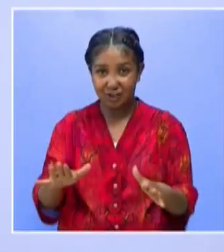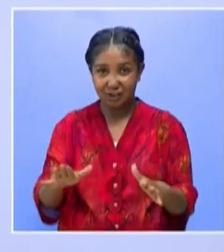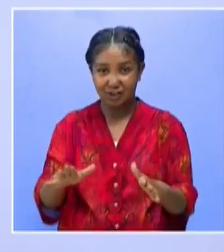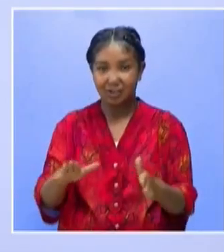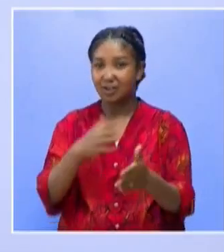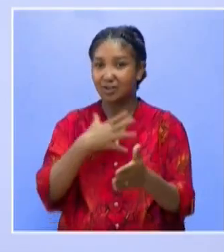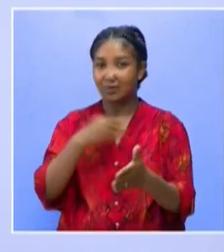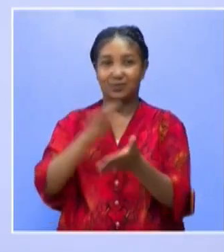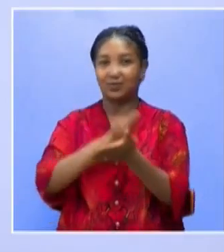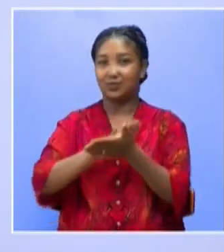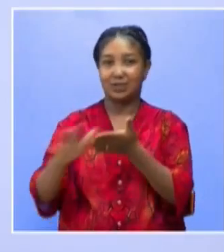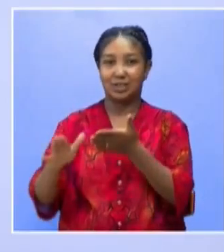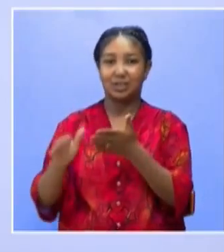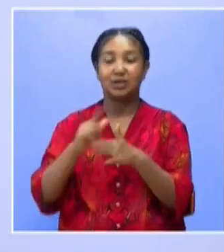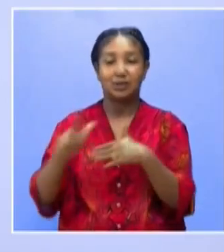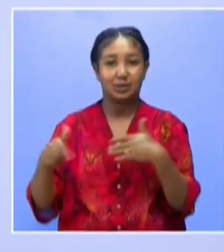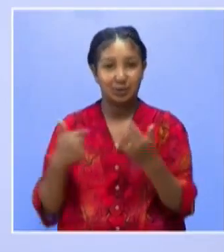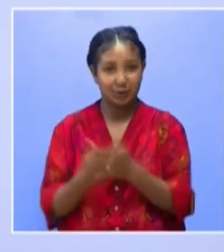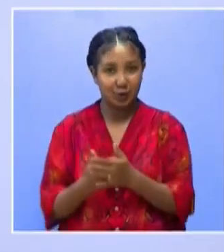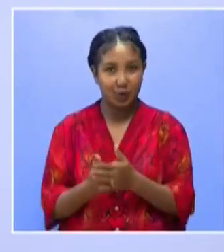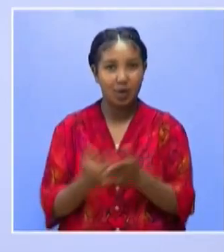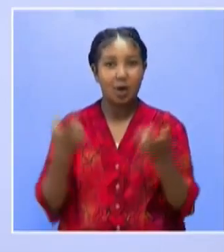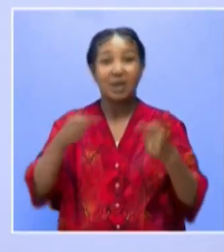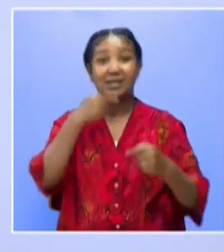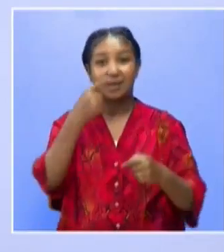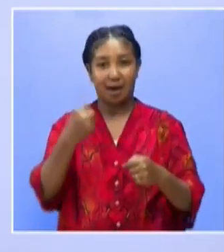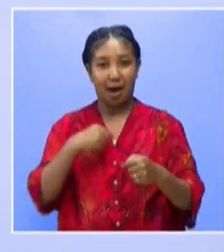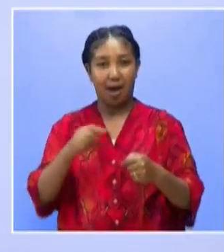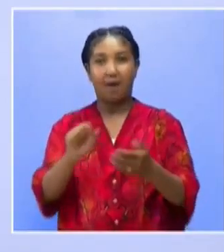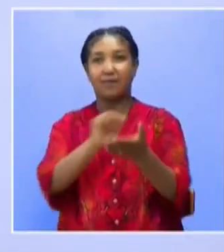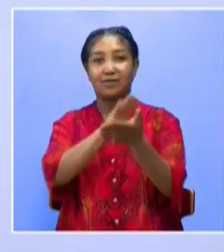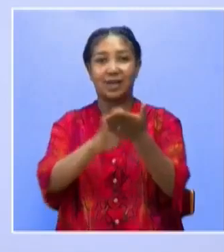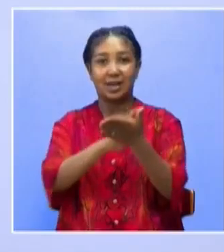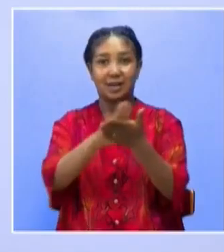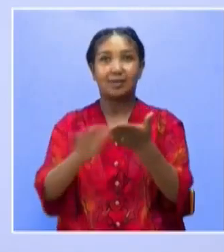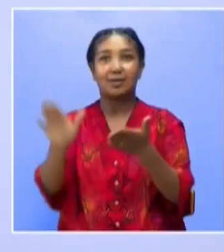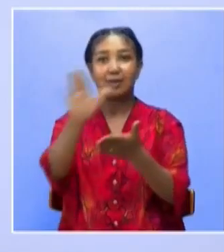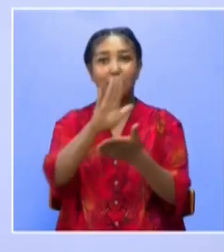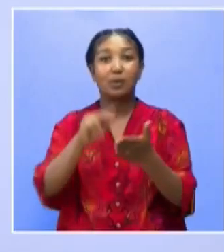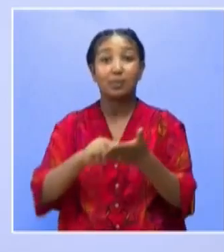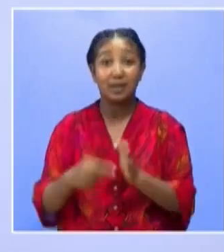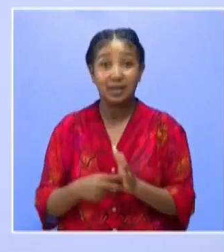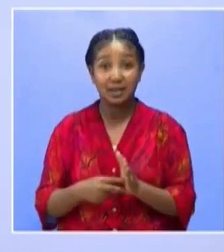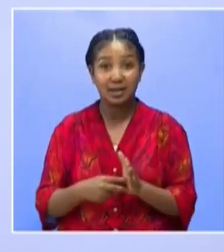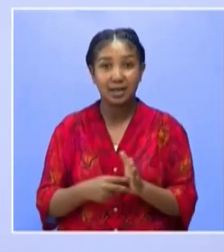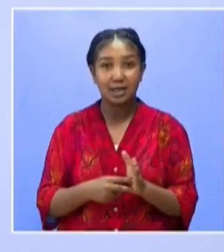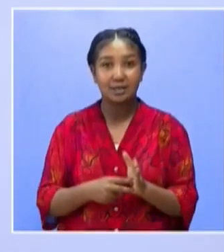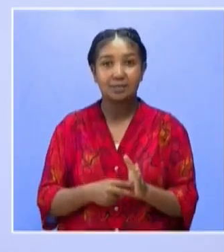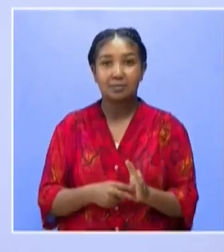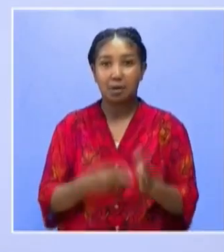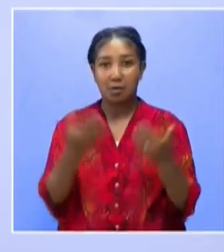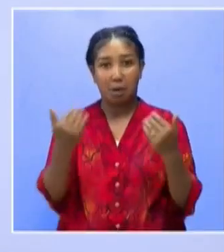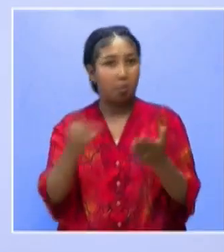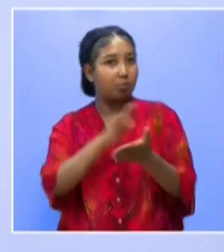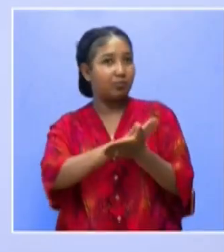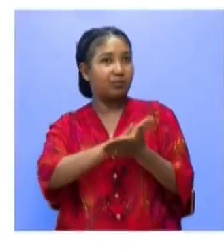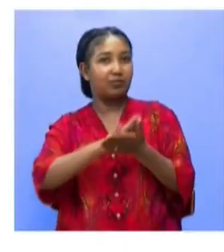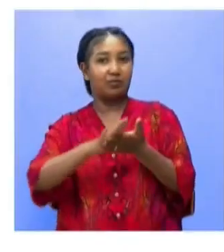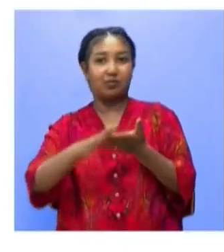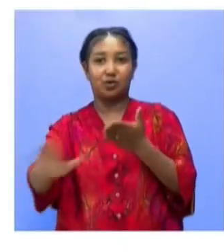and clean. So, when we say I have cleaned the board, this means it's still,